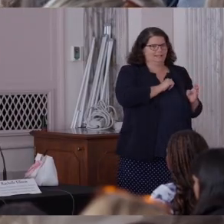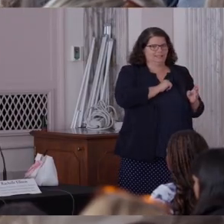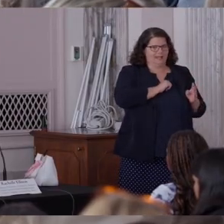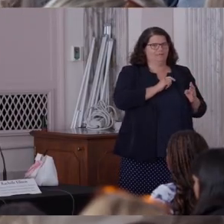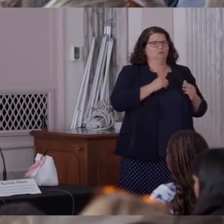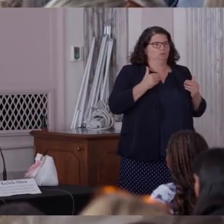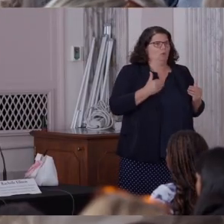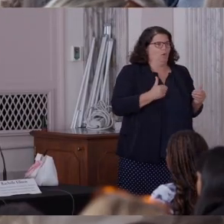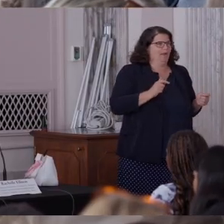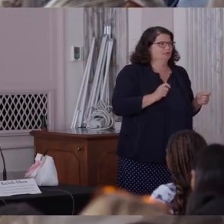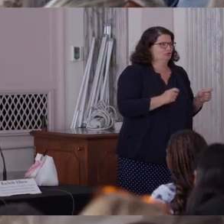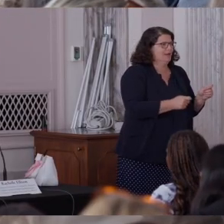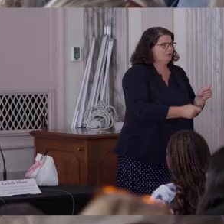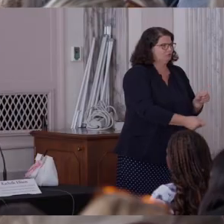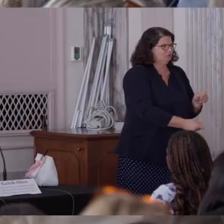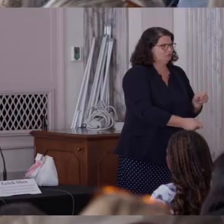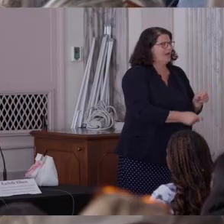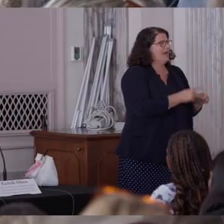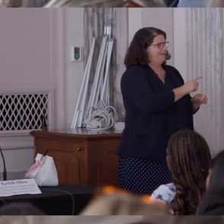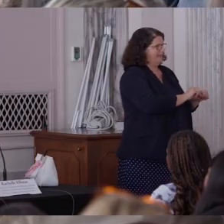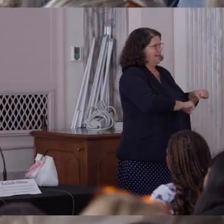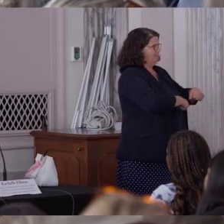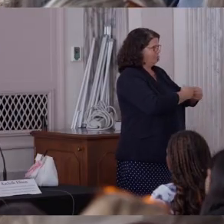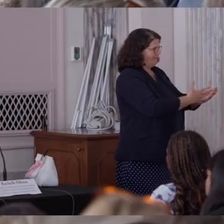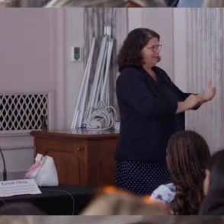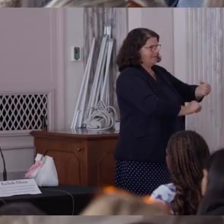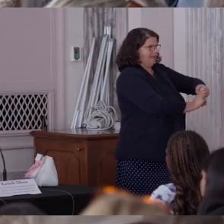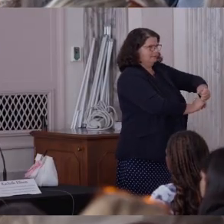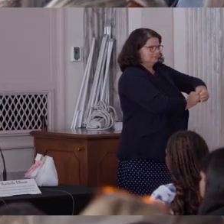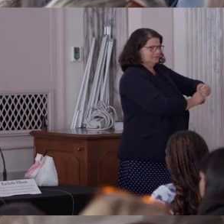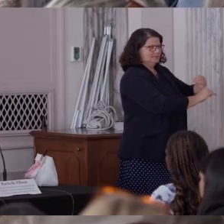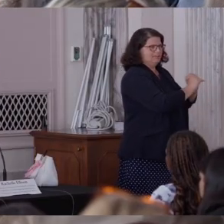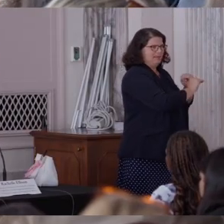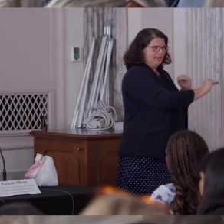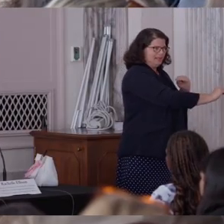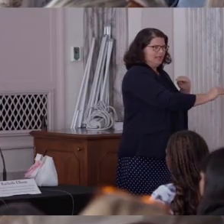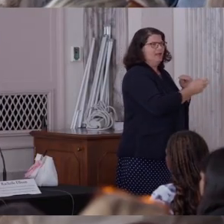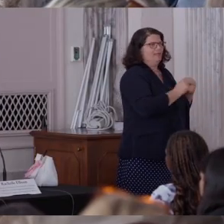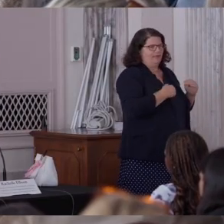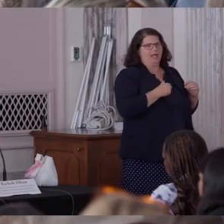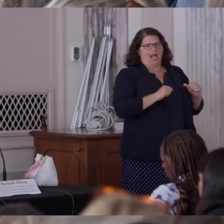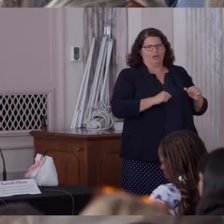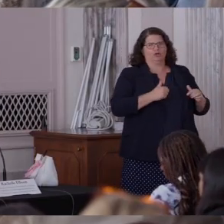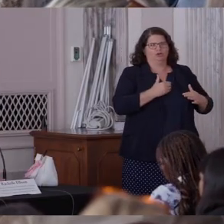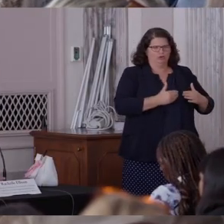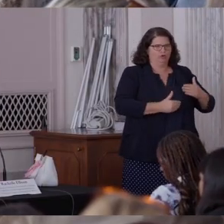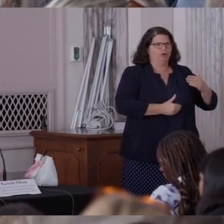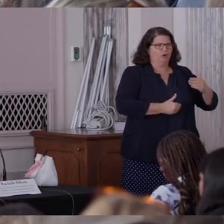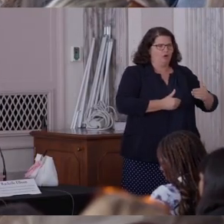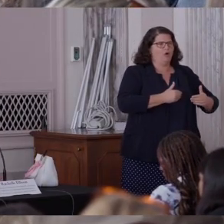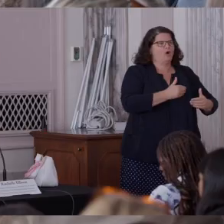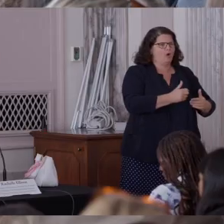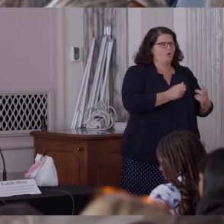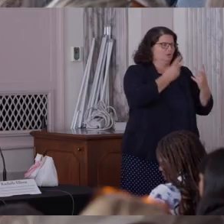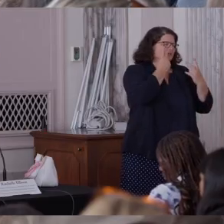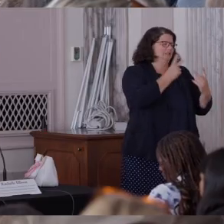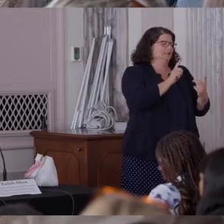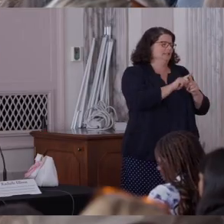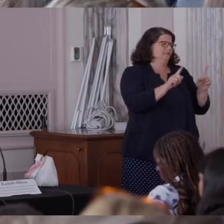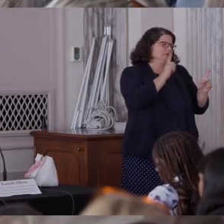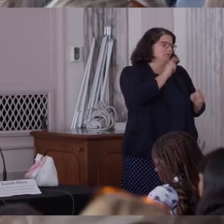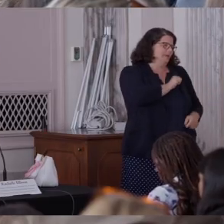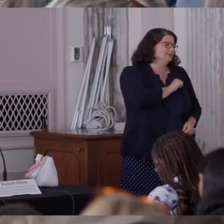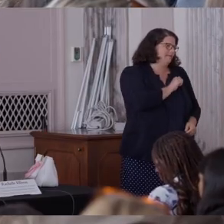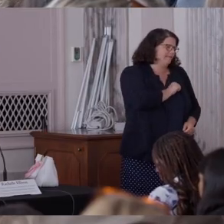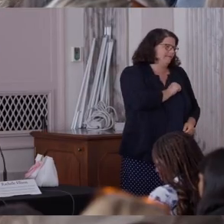these changes, and then as preparation, action took over, and I started to see the difference, and